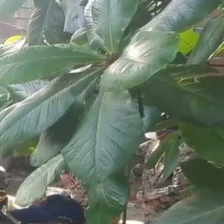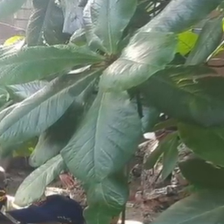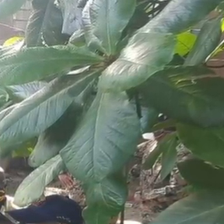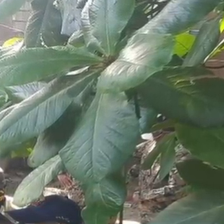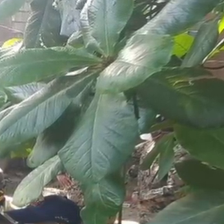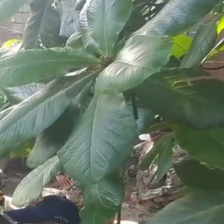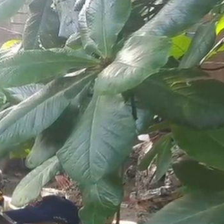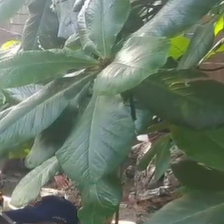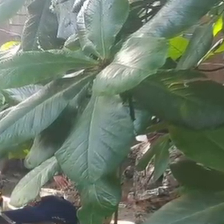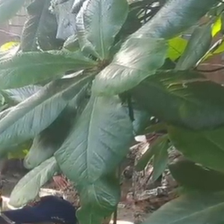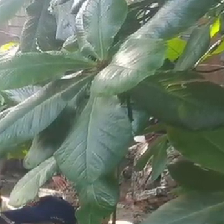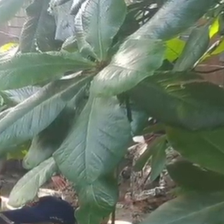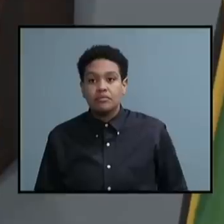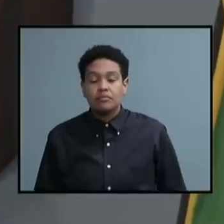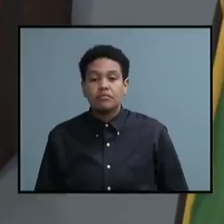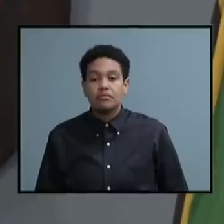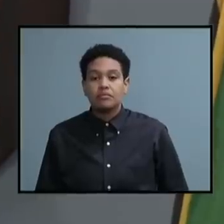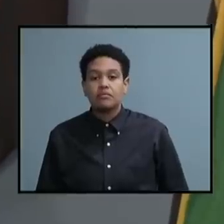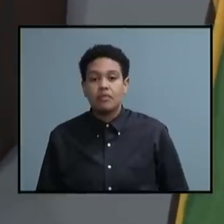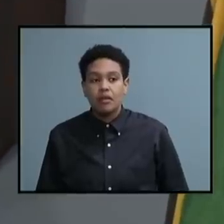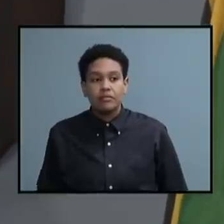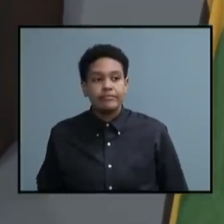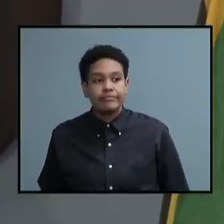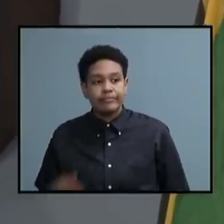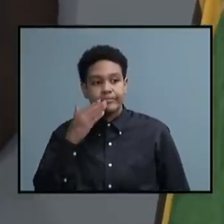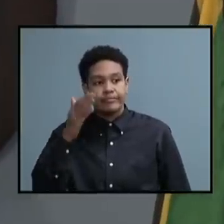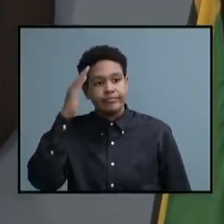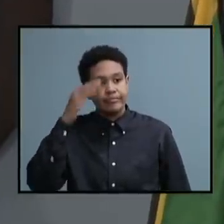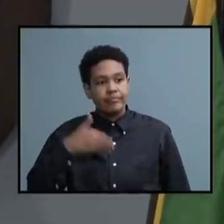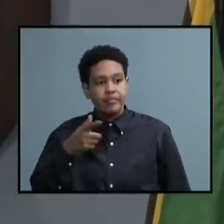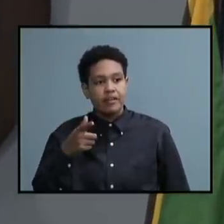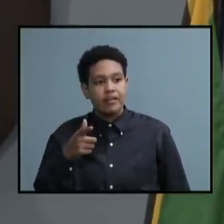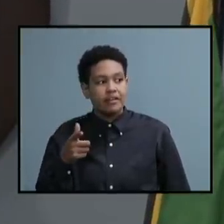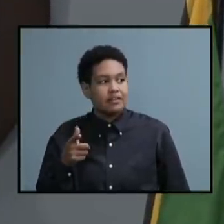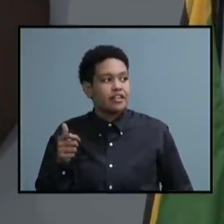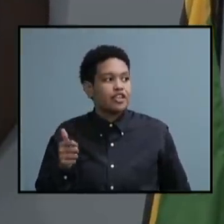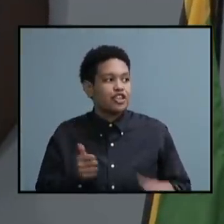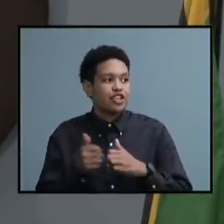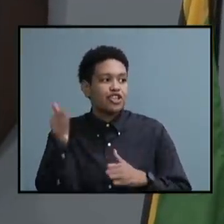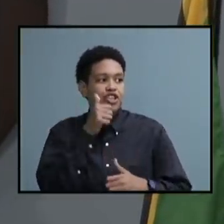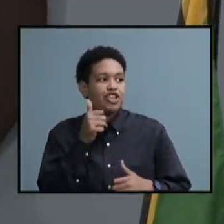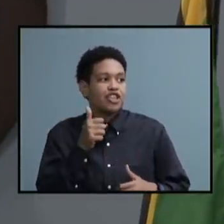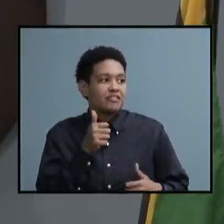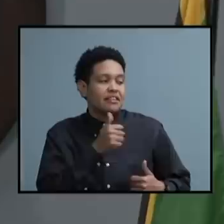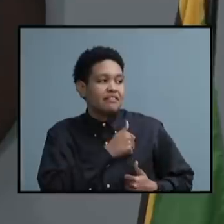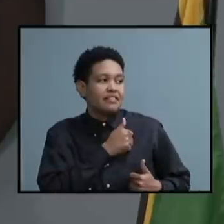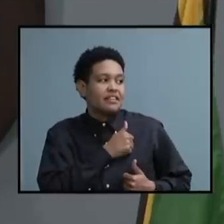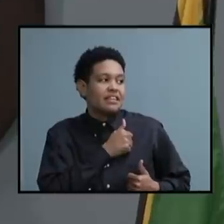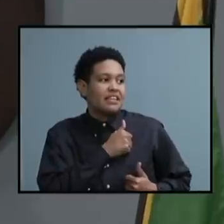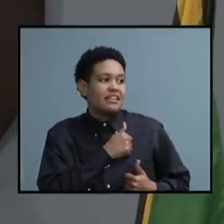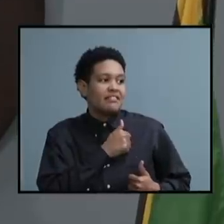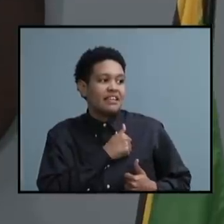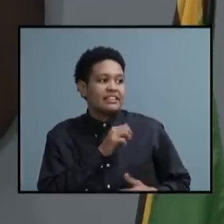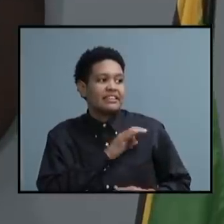towards justice. Let me invite the Chief of Defense Staff to give a